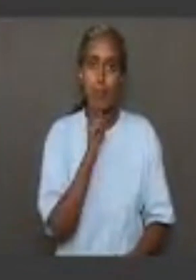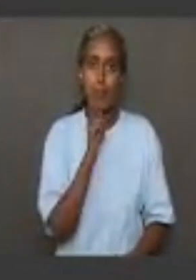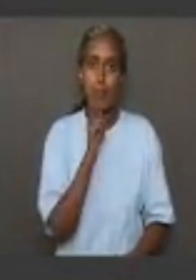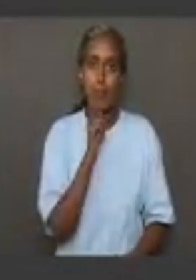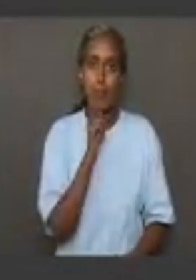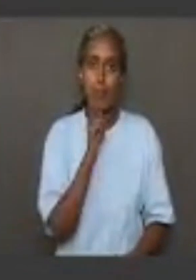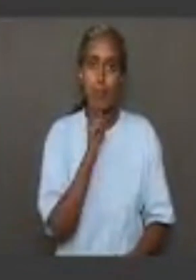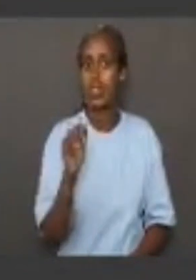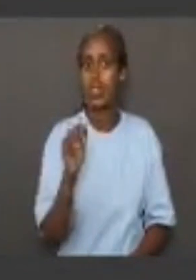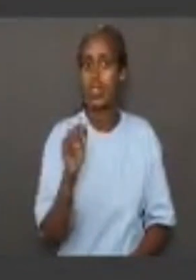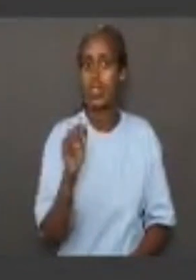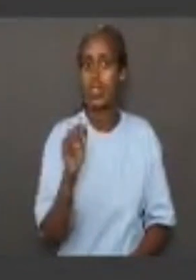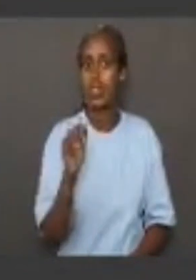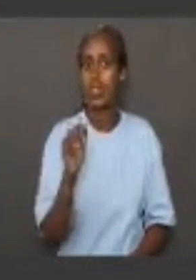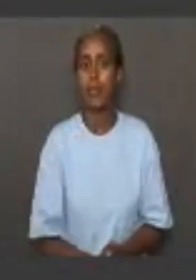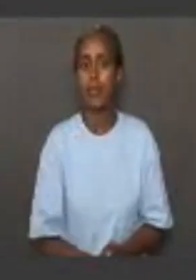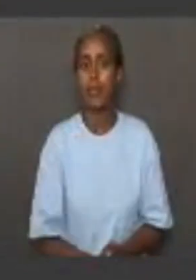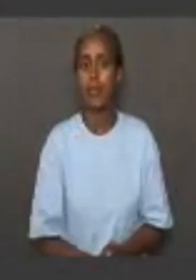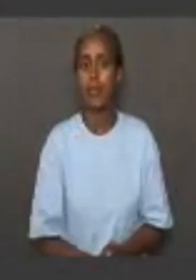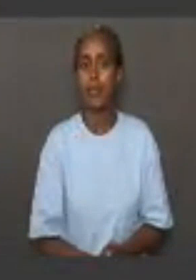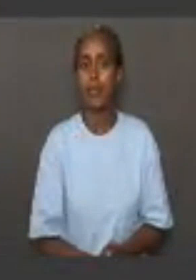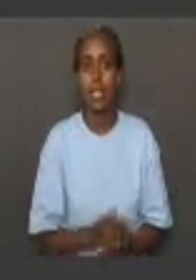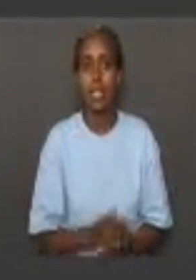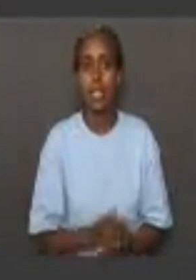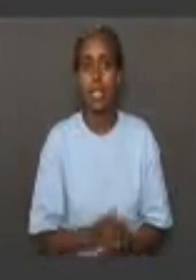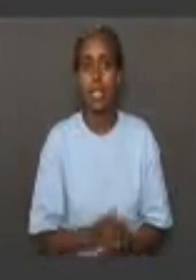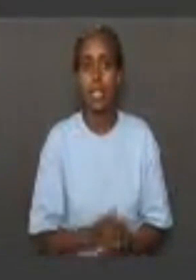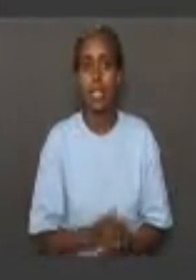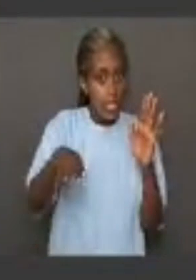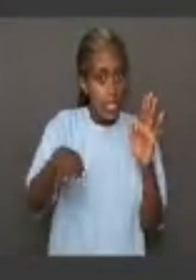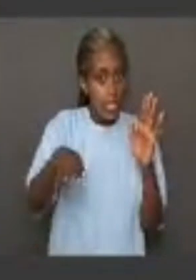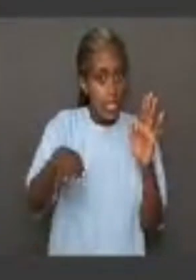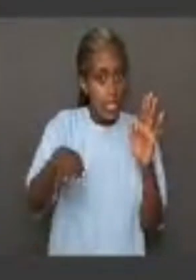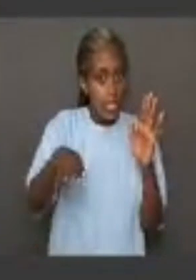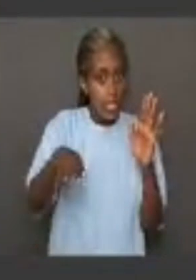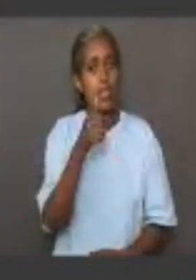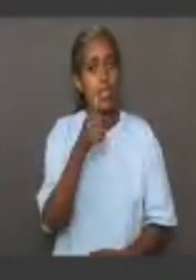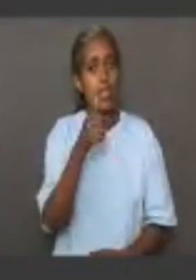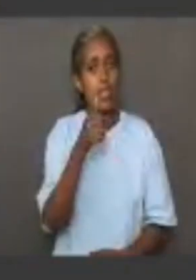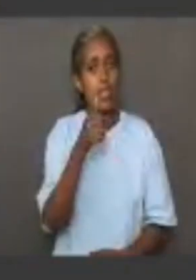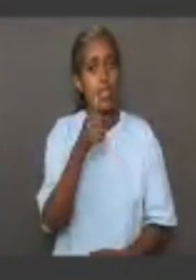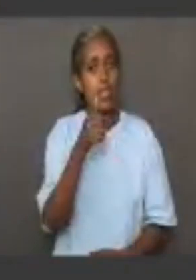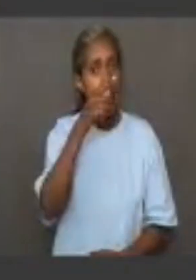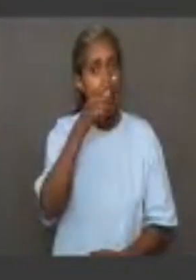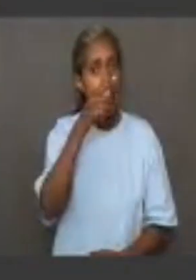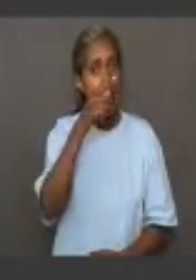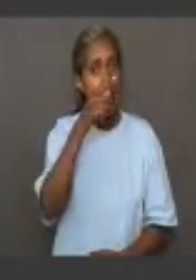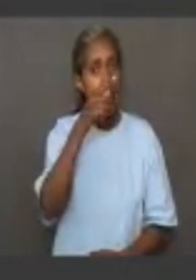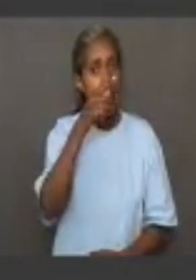B. This represents A less B.